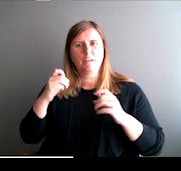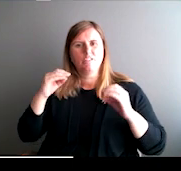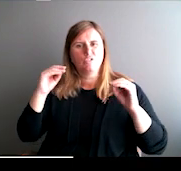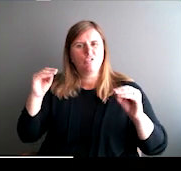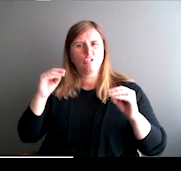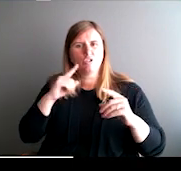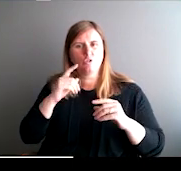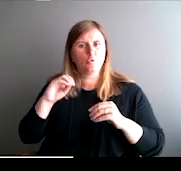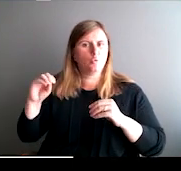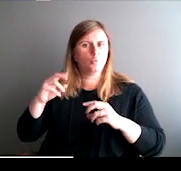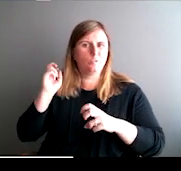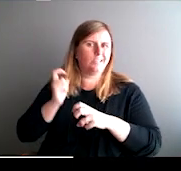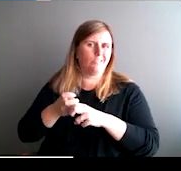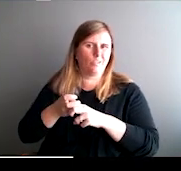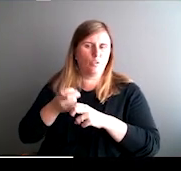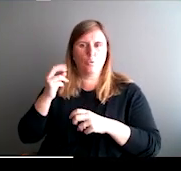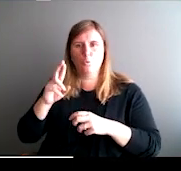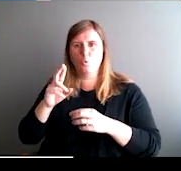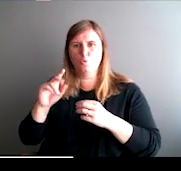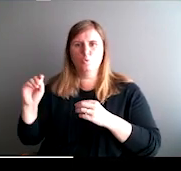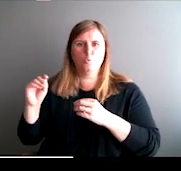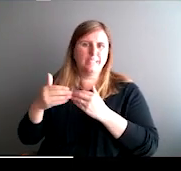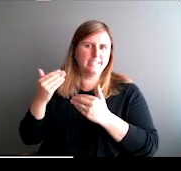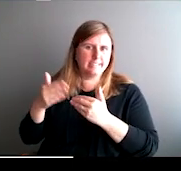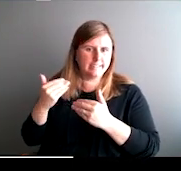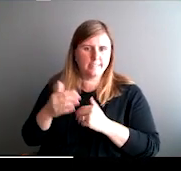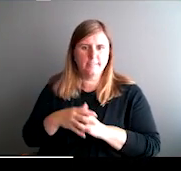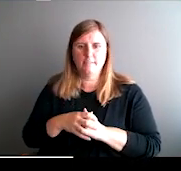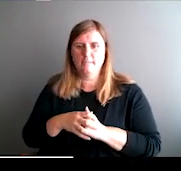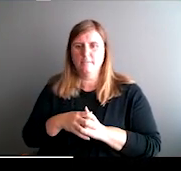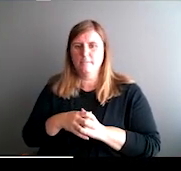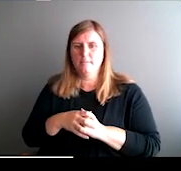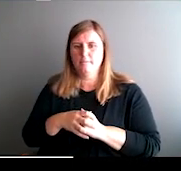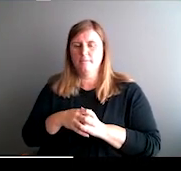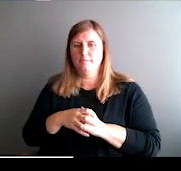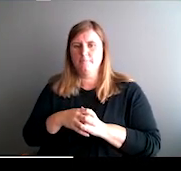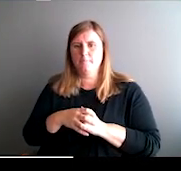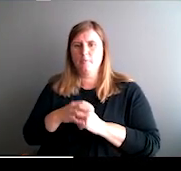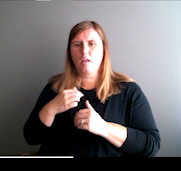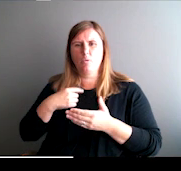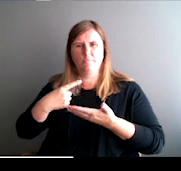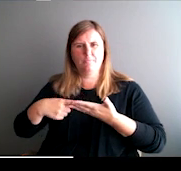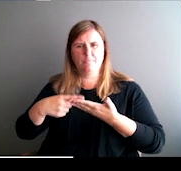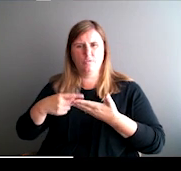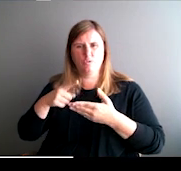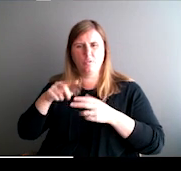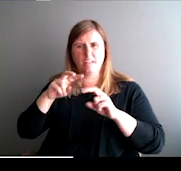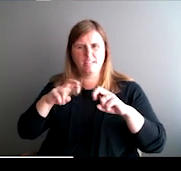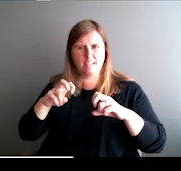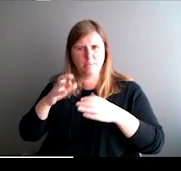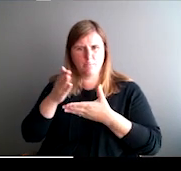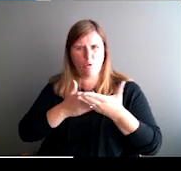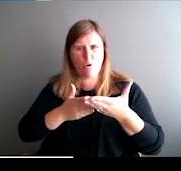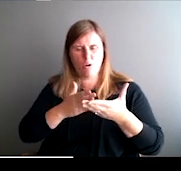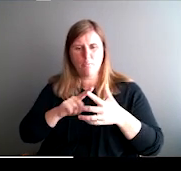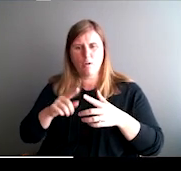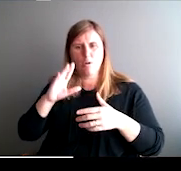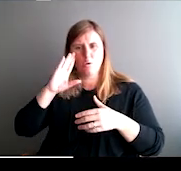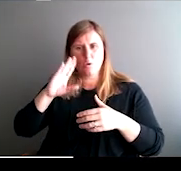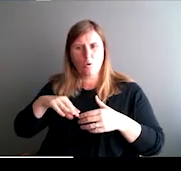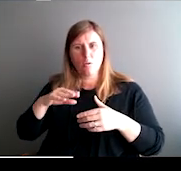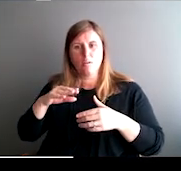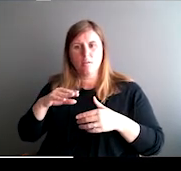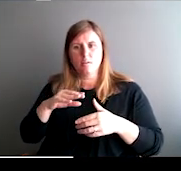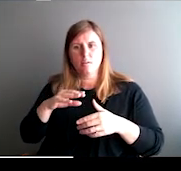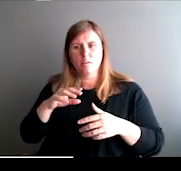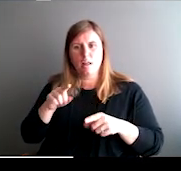is too difficult or too easy. And we'll talk about this a little further when I get to the assessment section, but just know that just